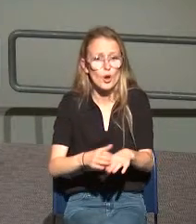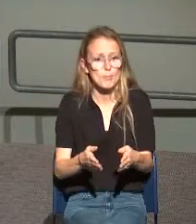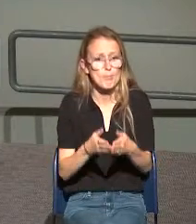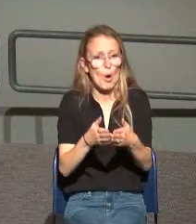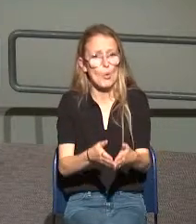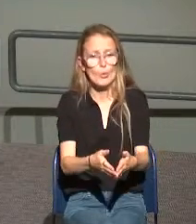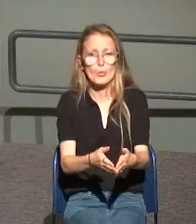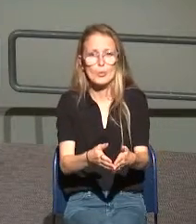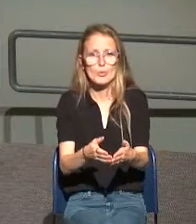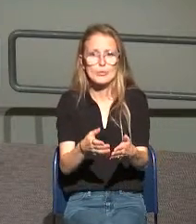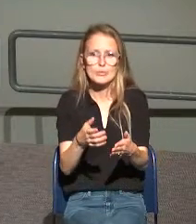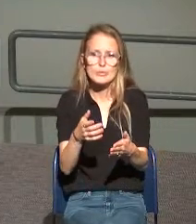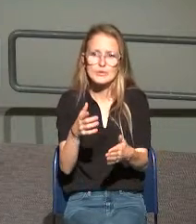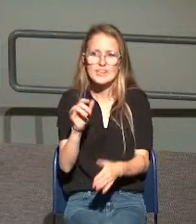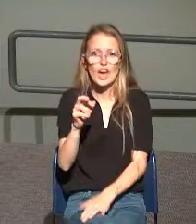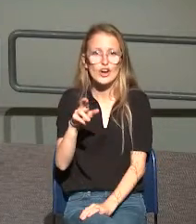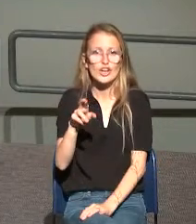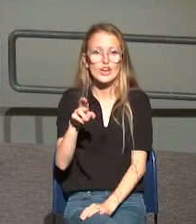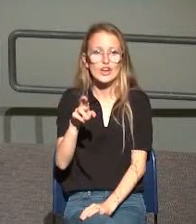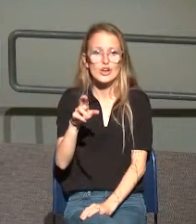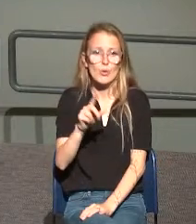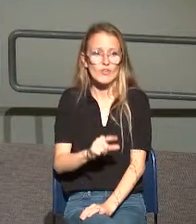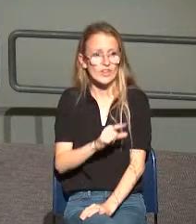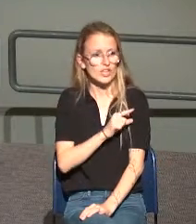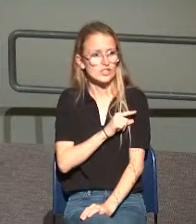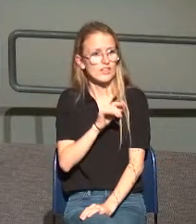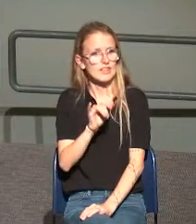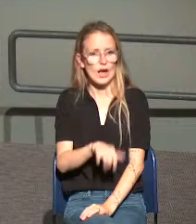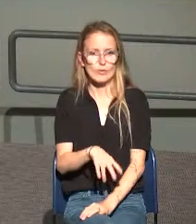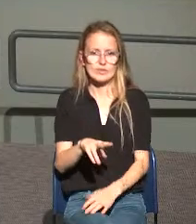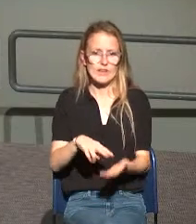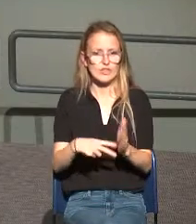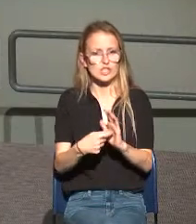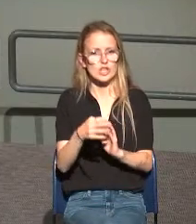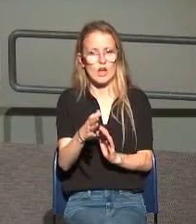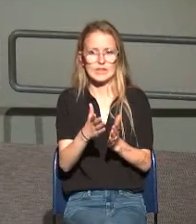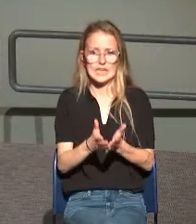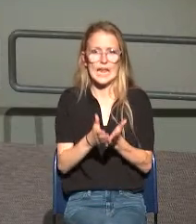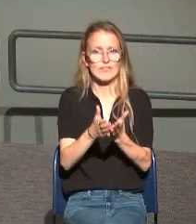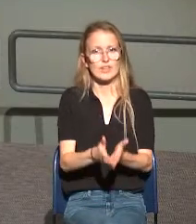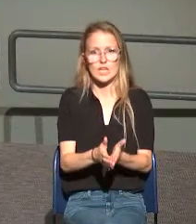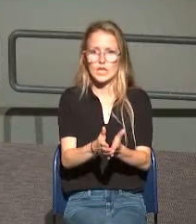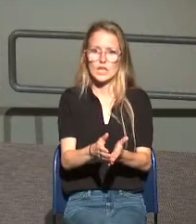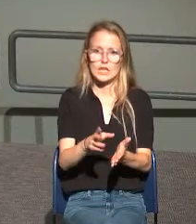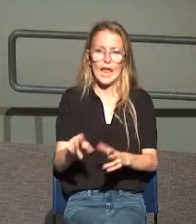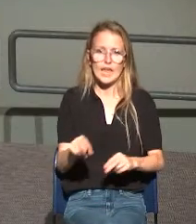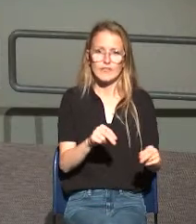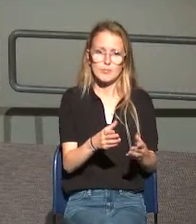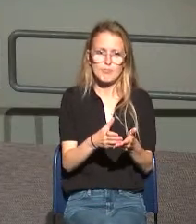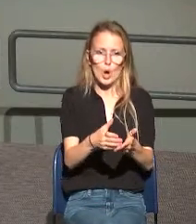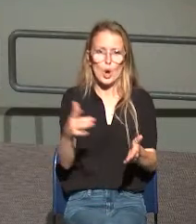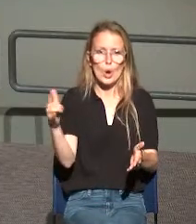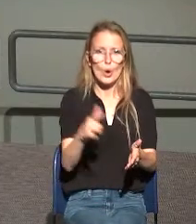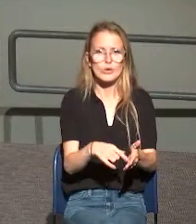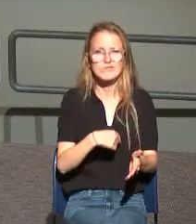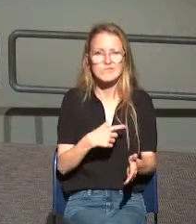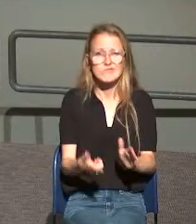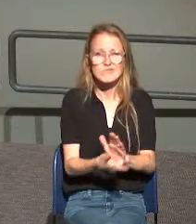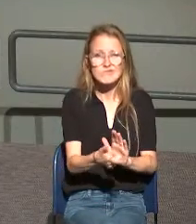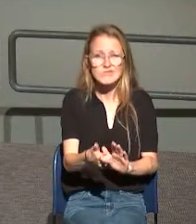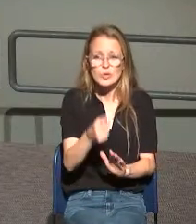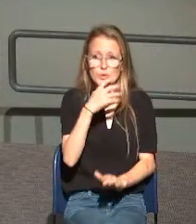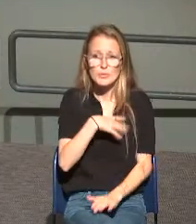Carrier qualification was the defining accomplishment for naval aviators, and the women weren't allowed to do that. Women weren't allowed to go